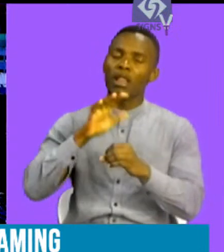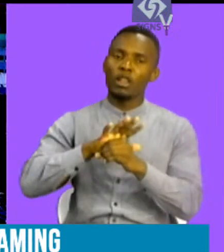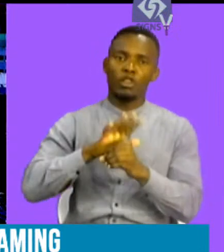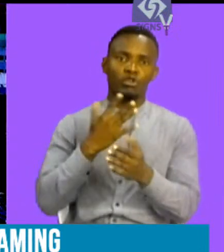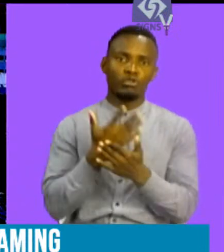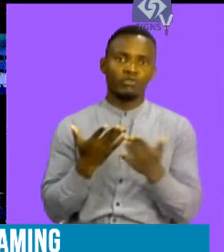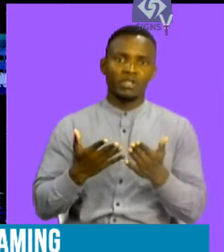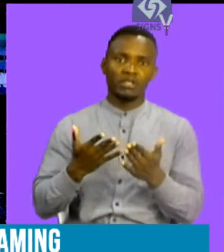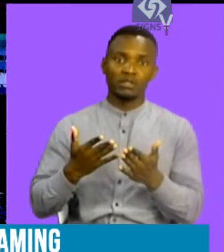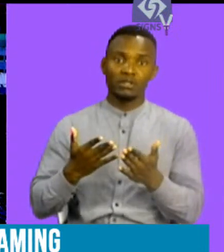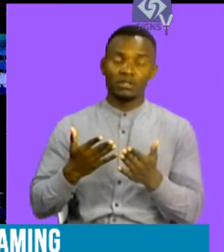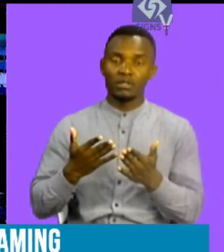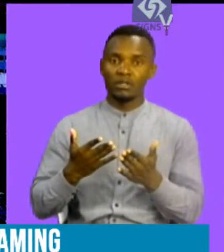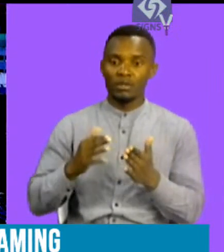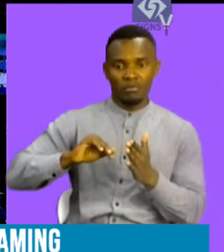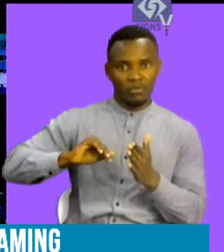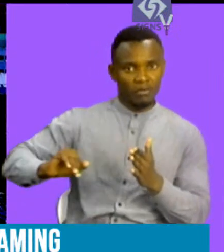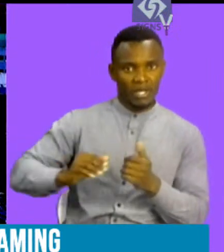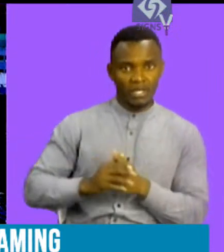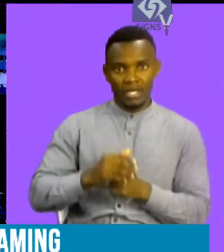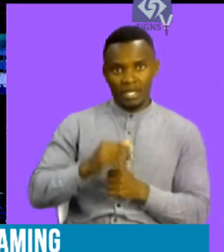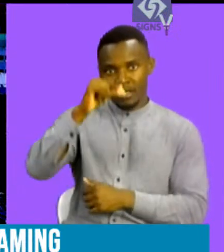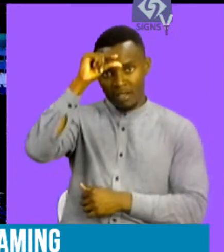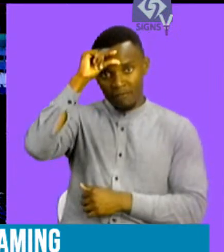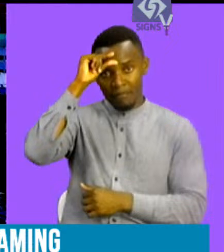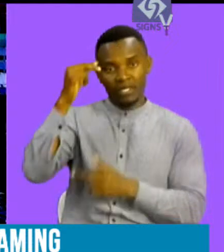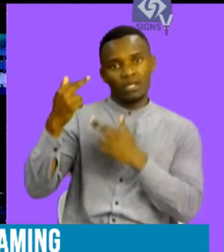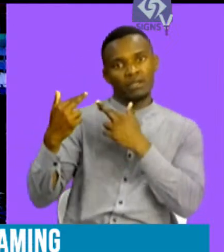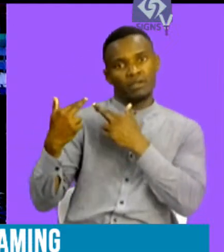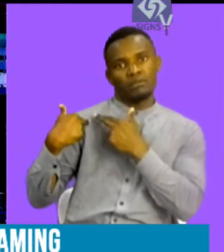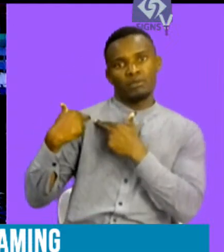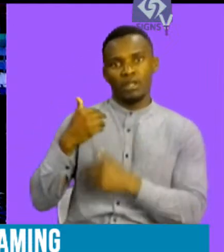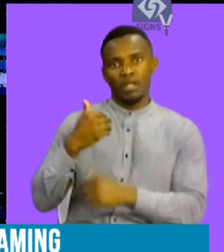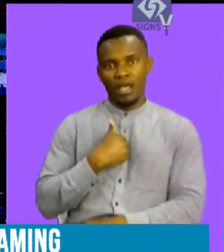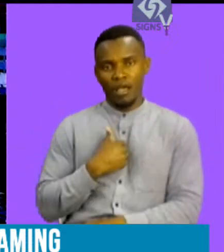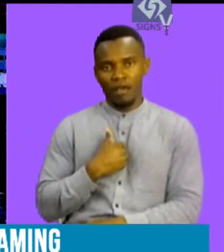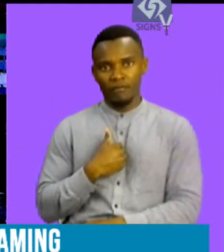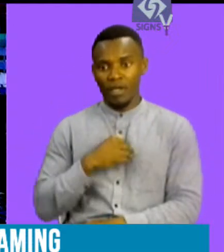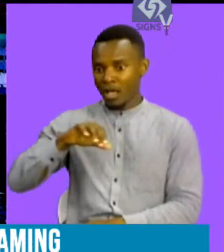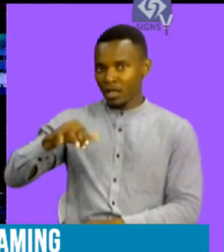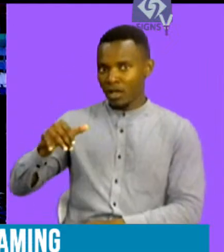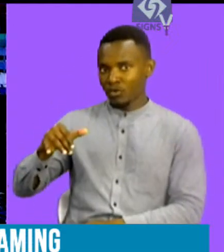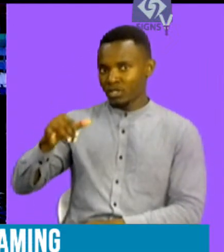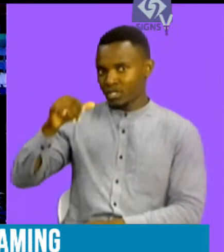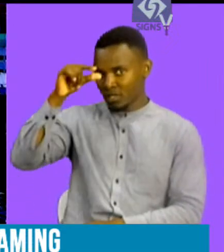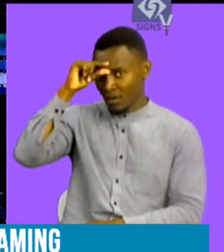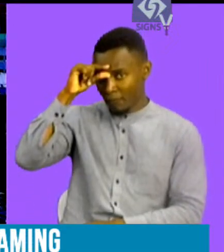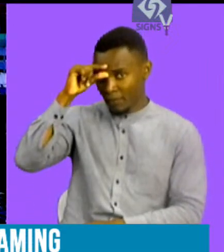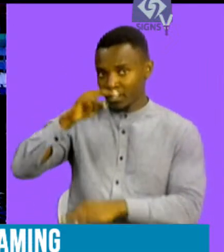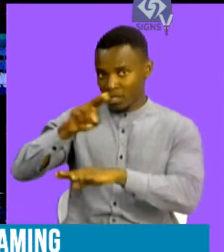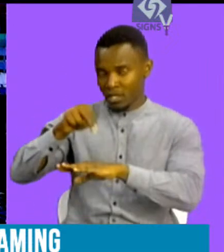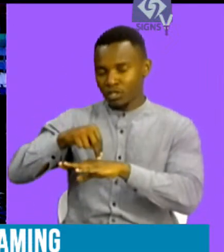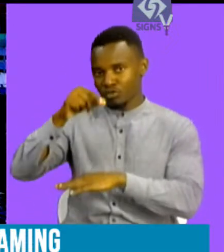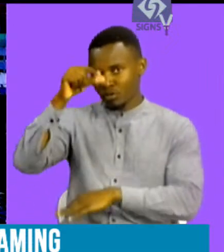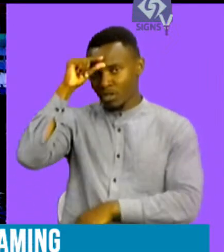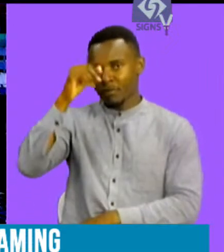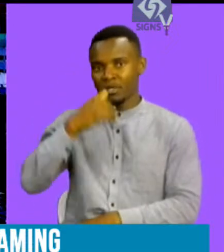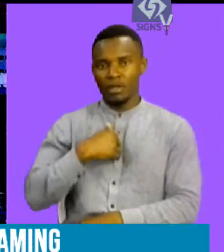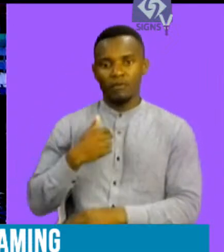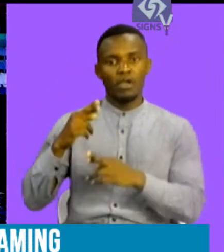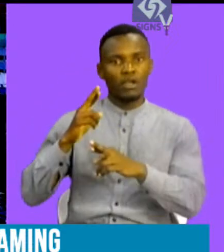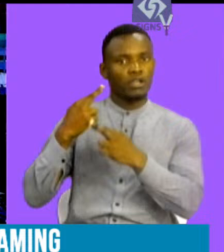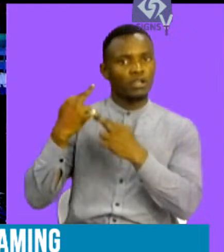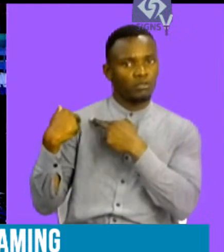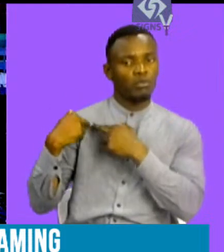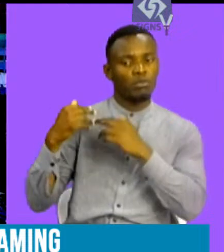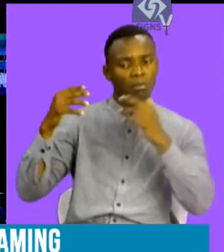government has a role. The county and the national government, it has a role, and a big role. Because you